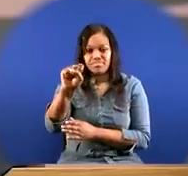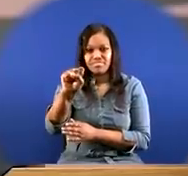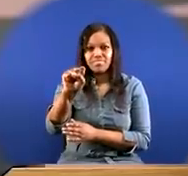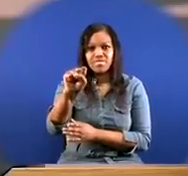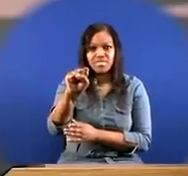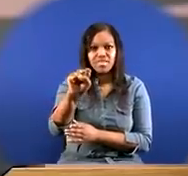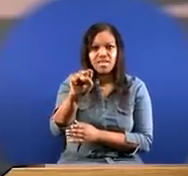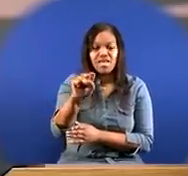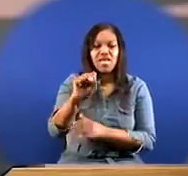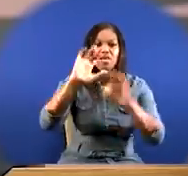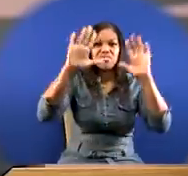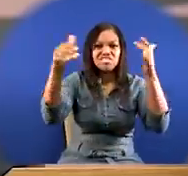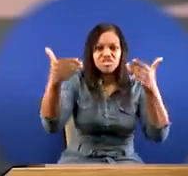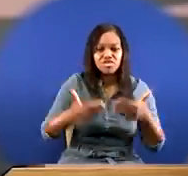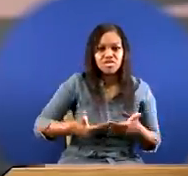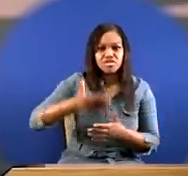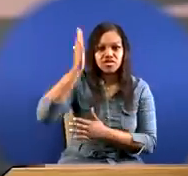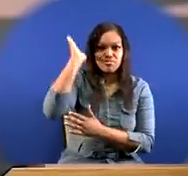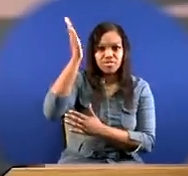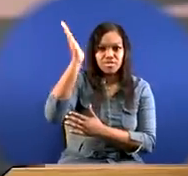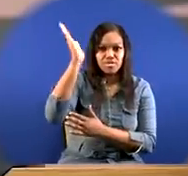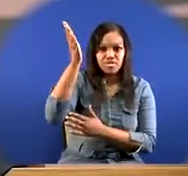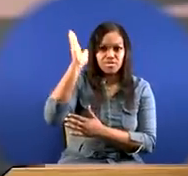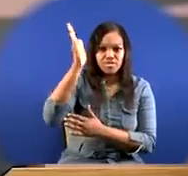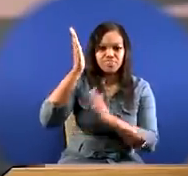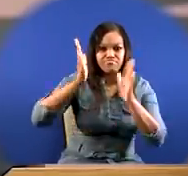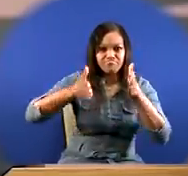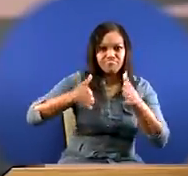was the induction speaker.